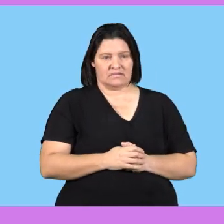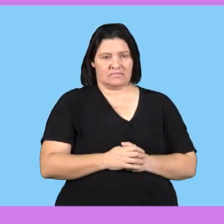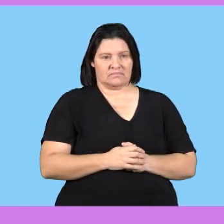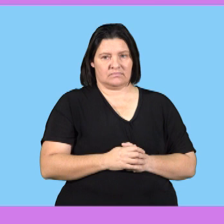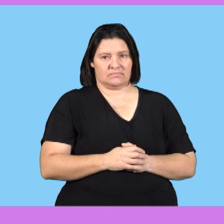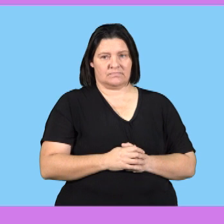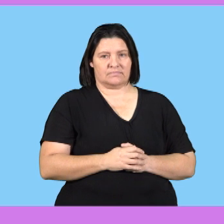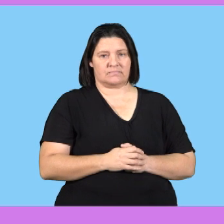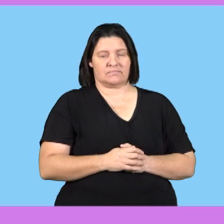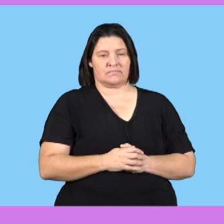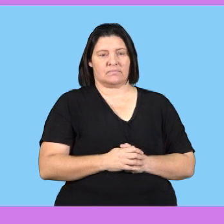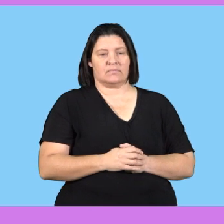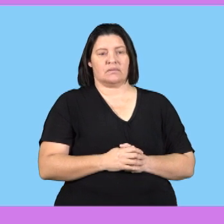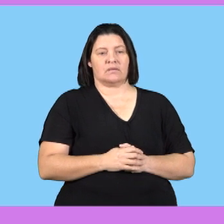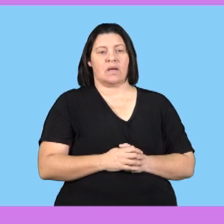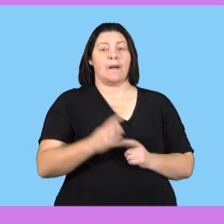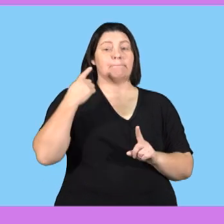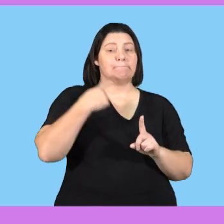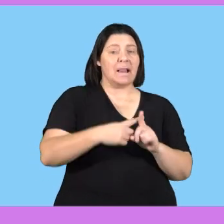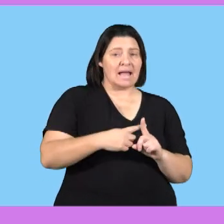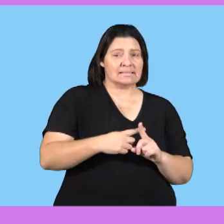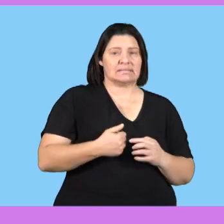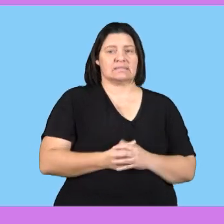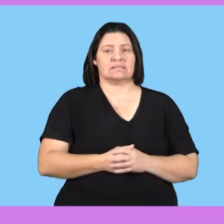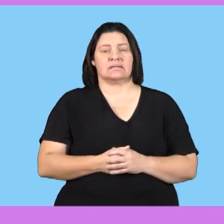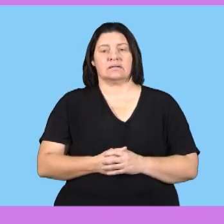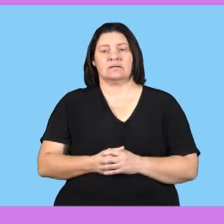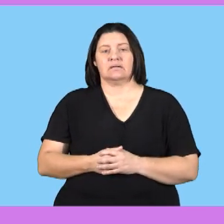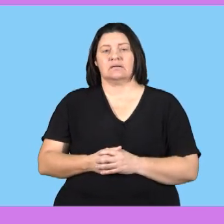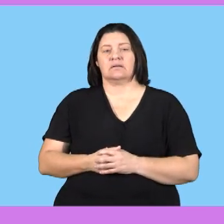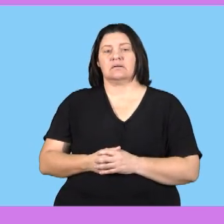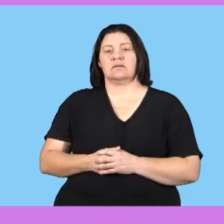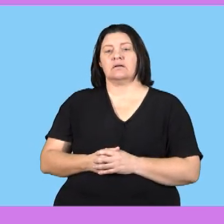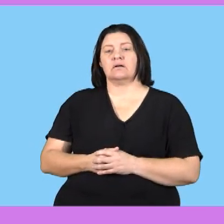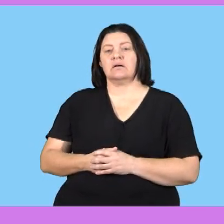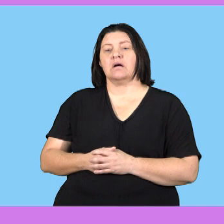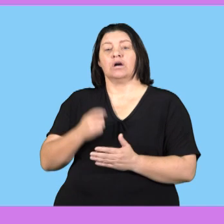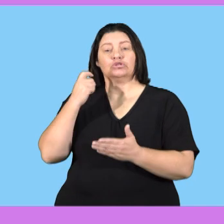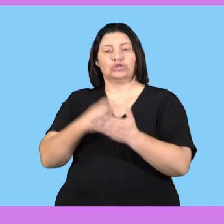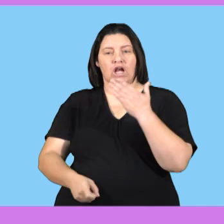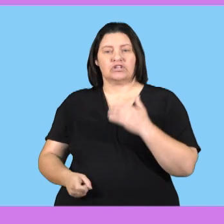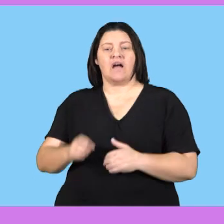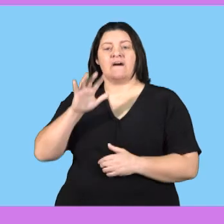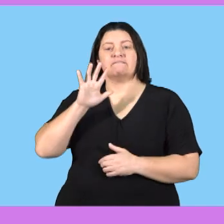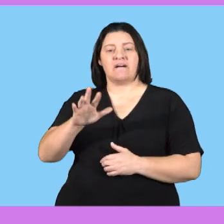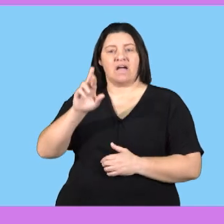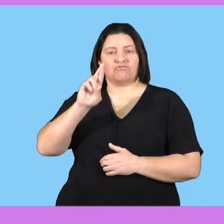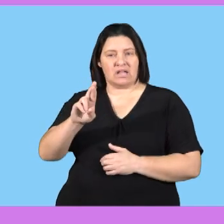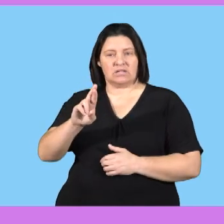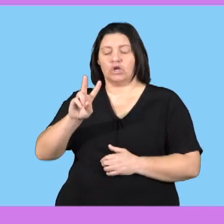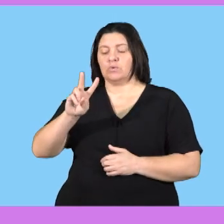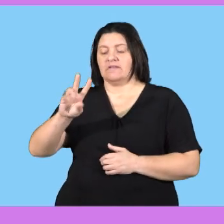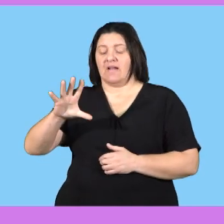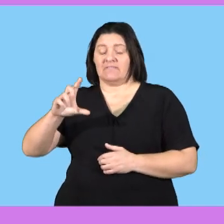be 165 Rand plus what else is happening in this case? In this case, they also charge you 5 Rand